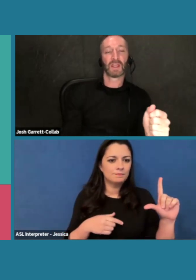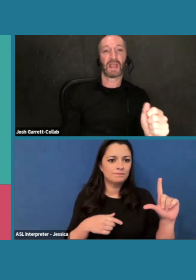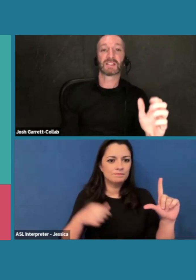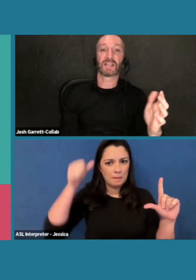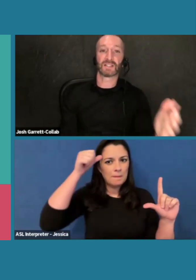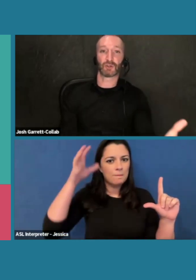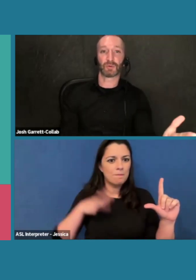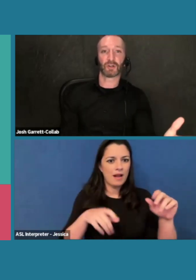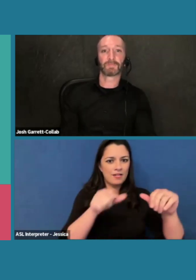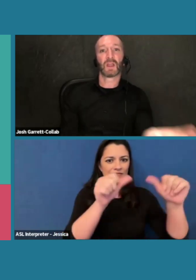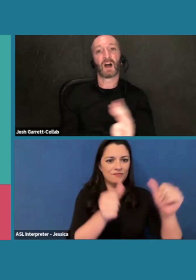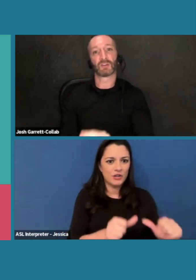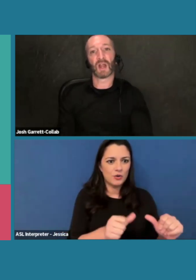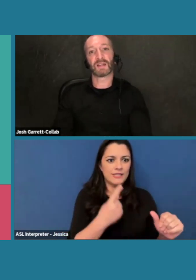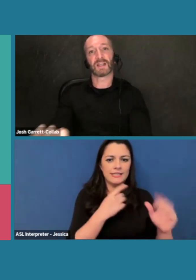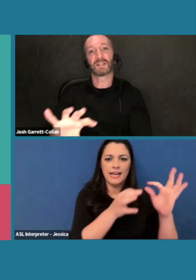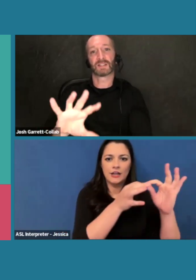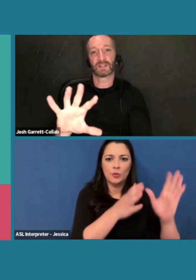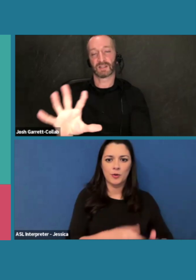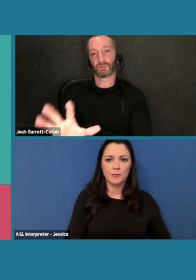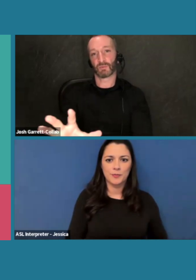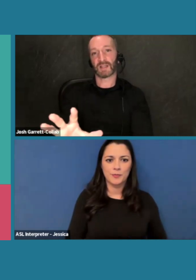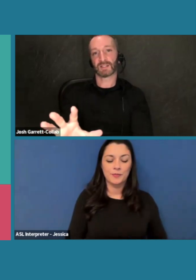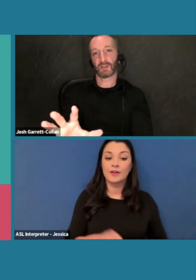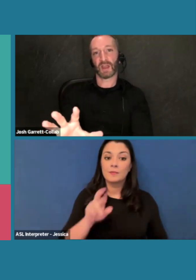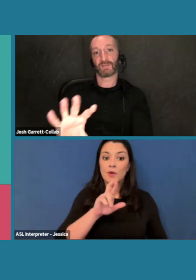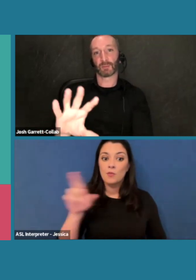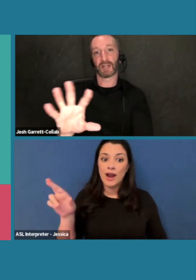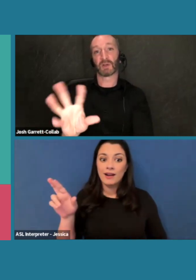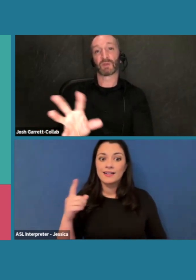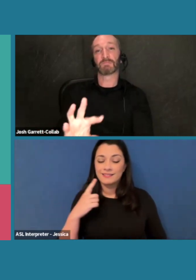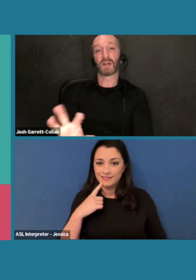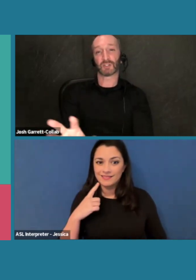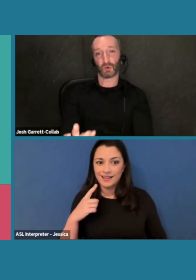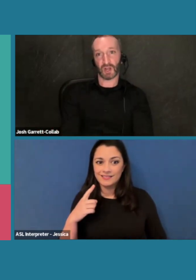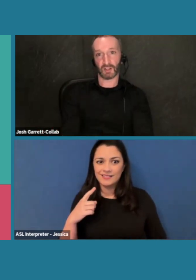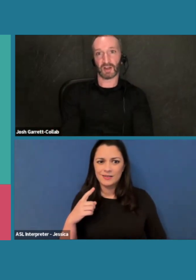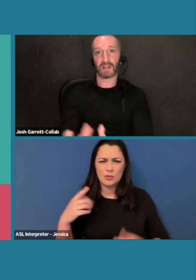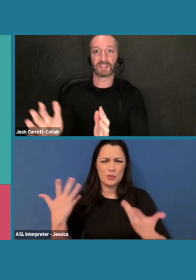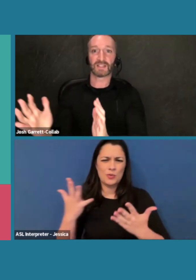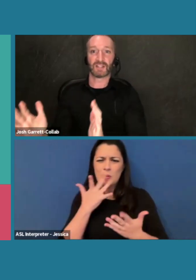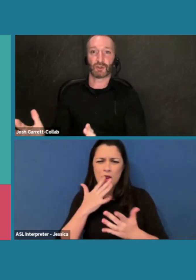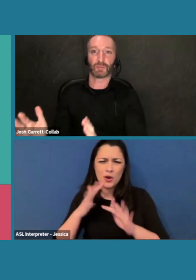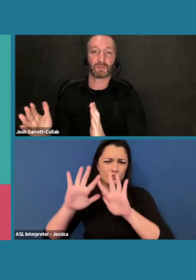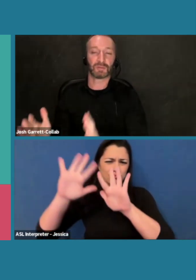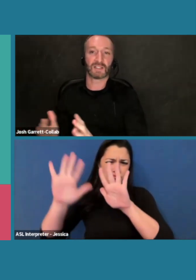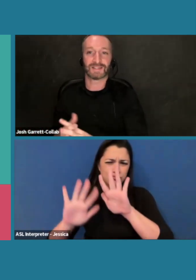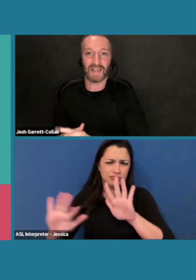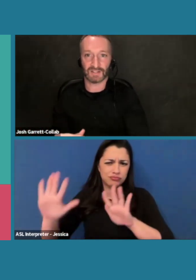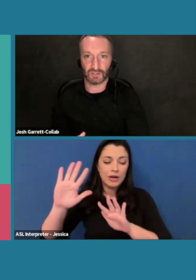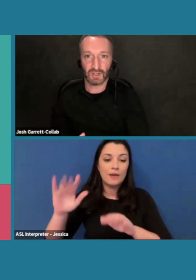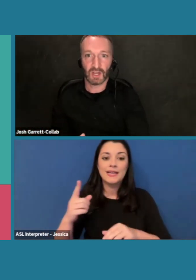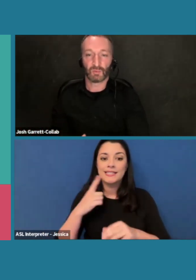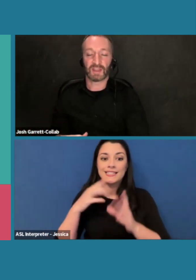male, and it says interpreter. On the right, it's the right silhouette of the brain, but with much more color, and it says interpreter